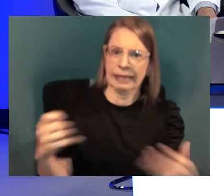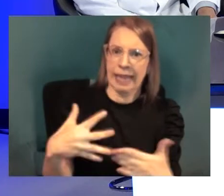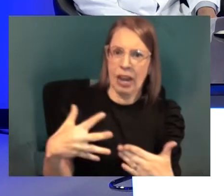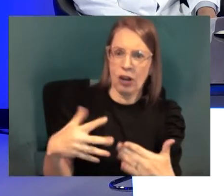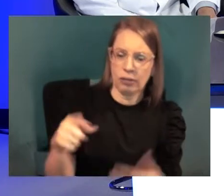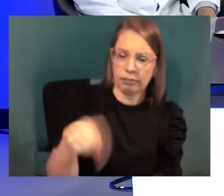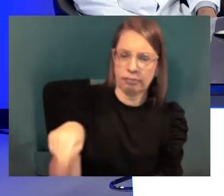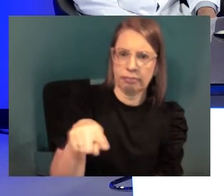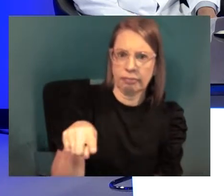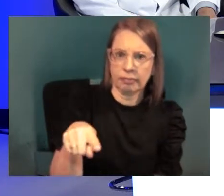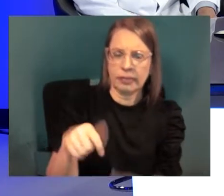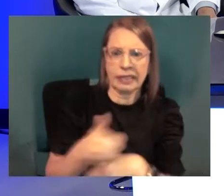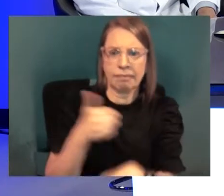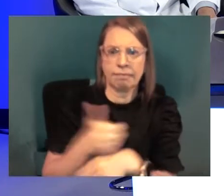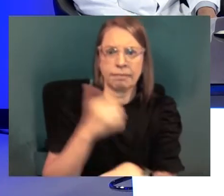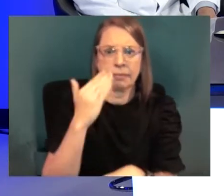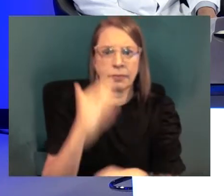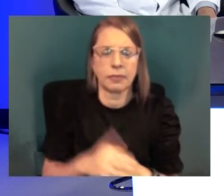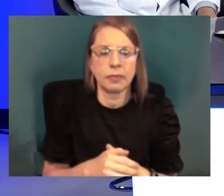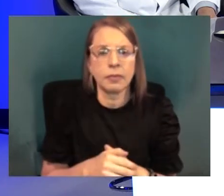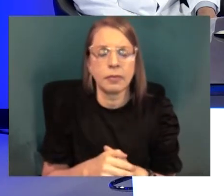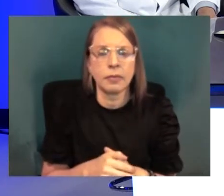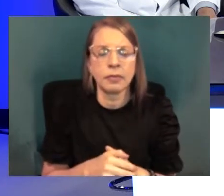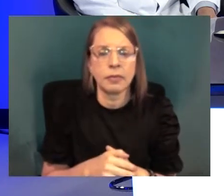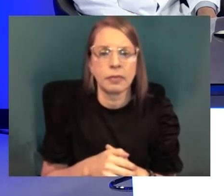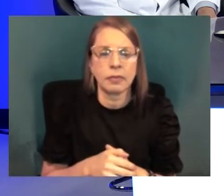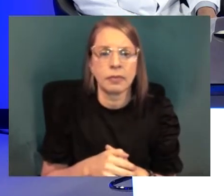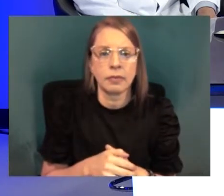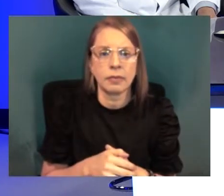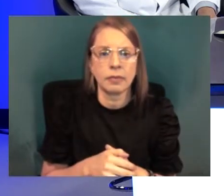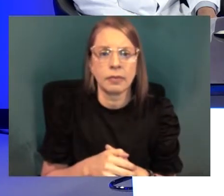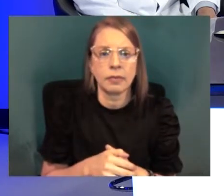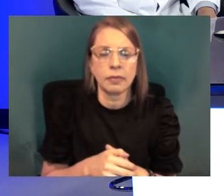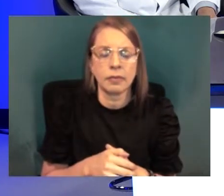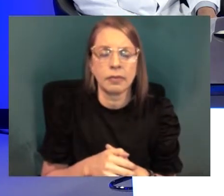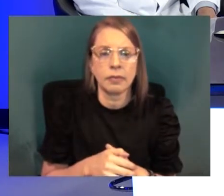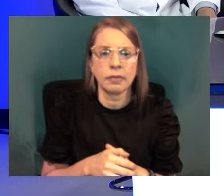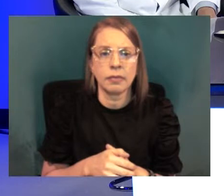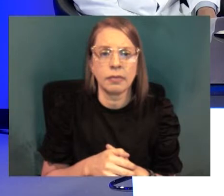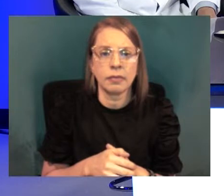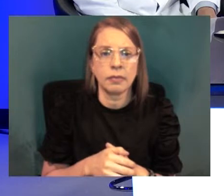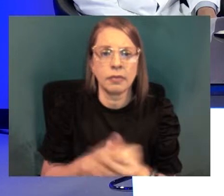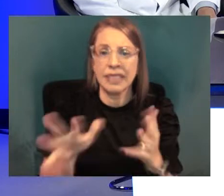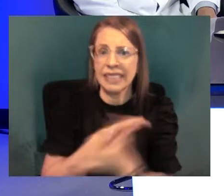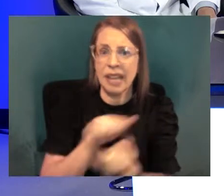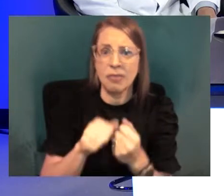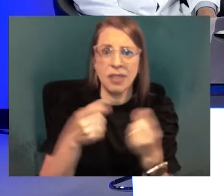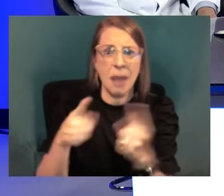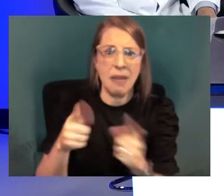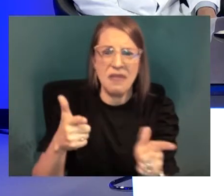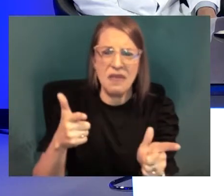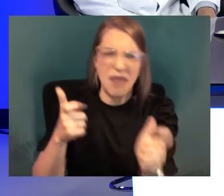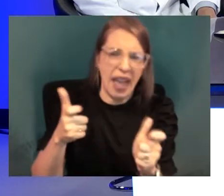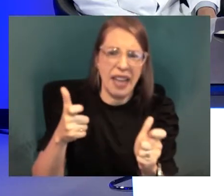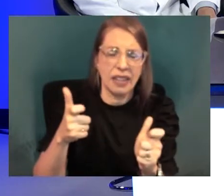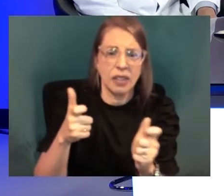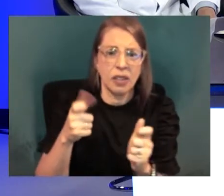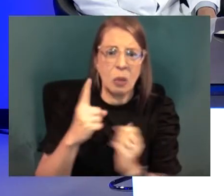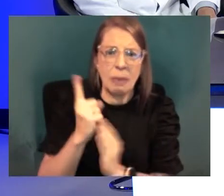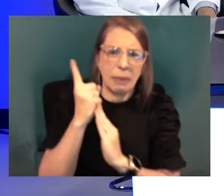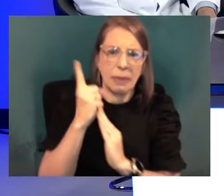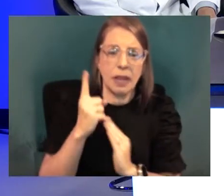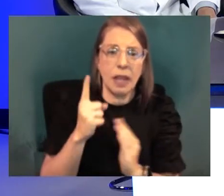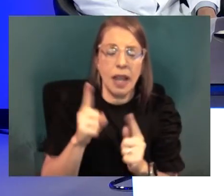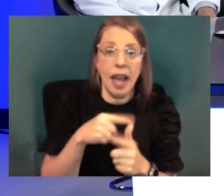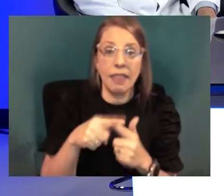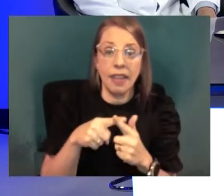such a darn big thing, and yet the damage can happen in just that split second, and you're stuck with that damage for the